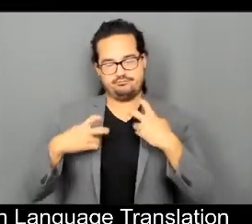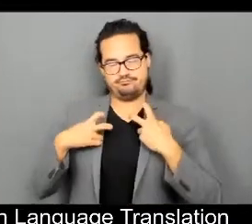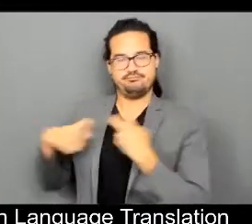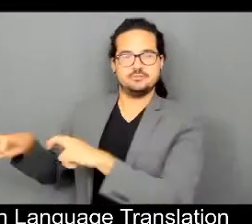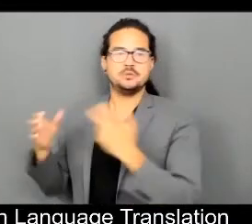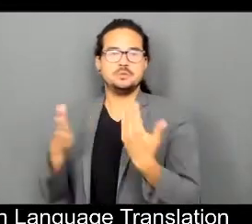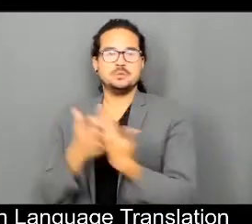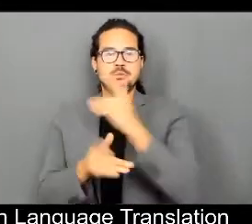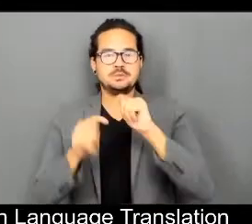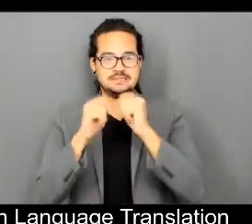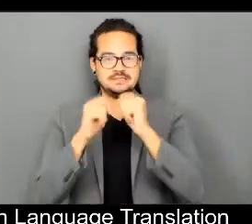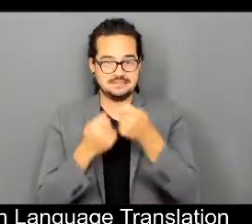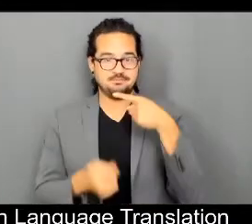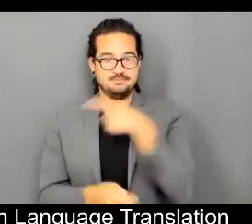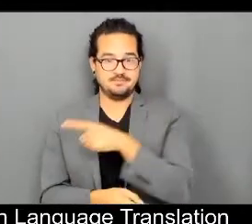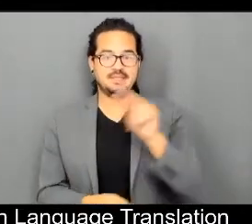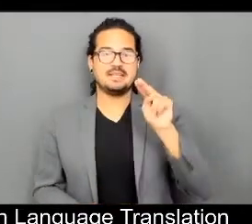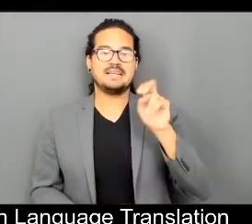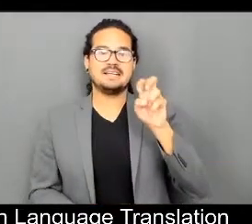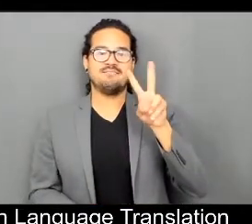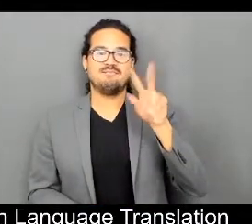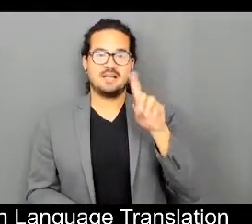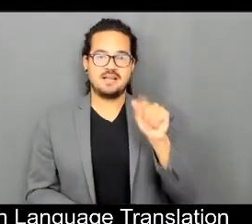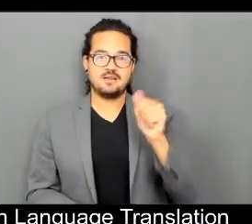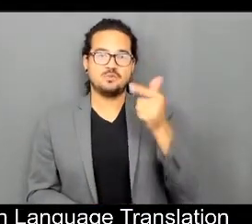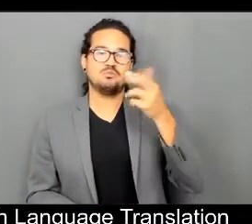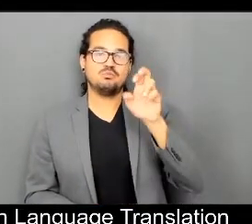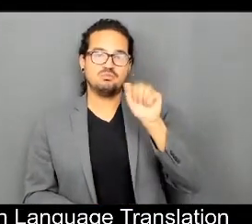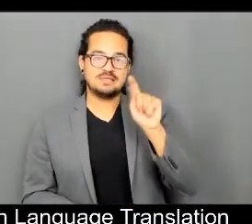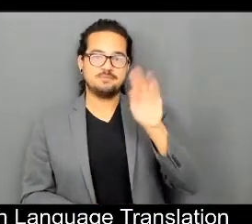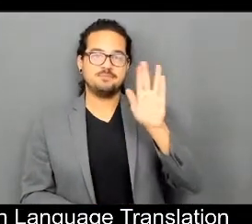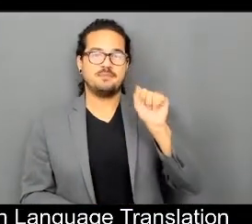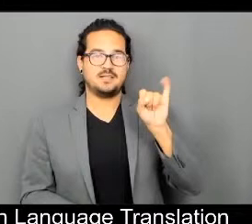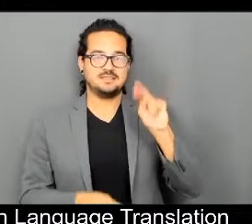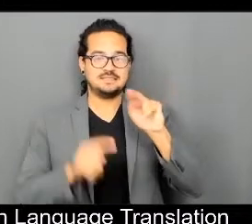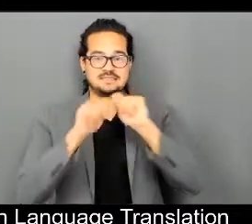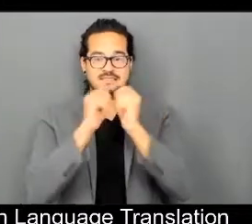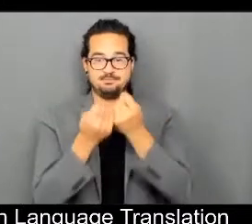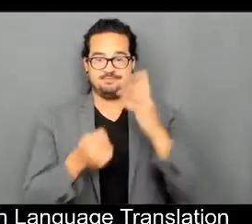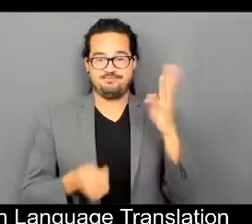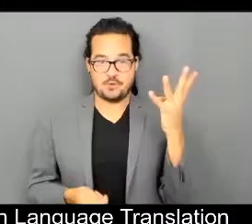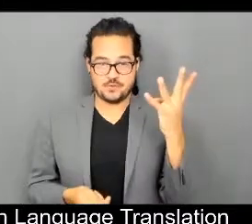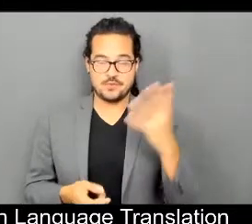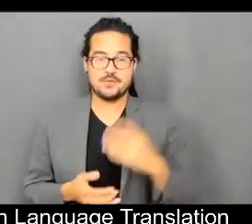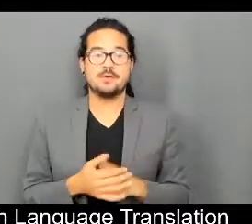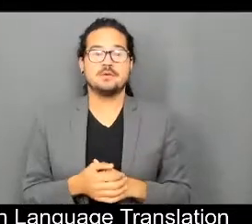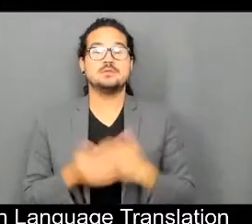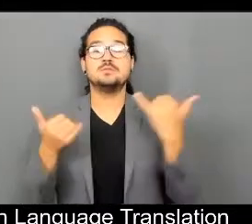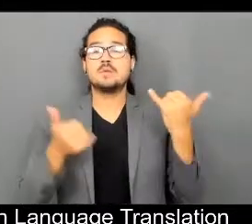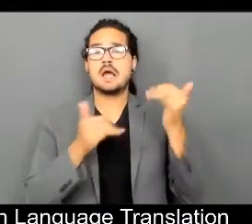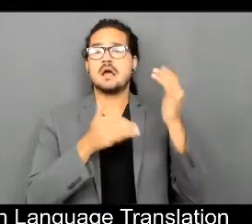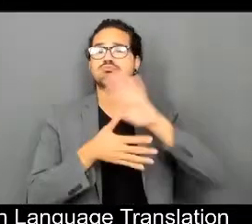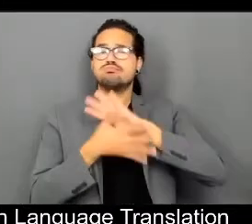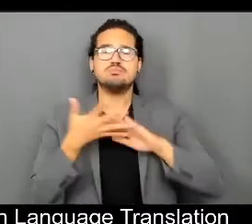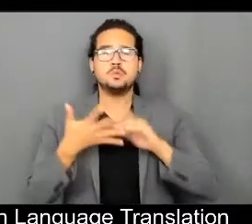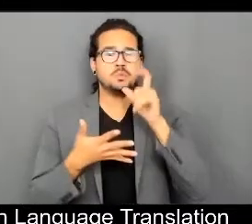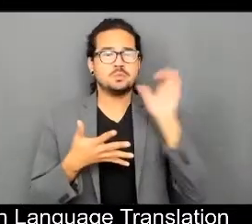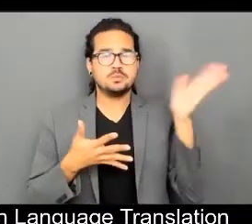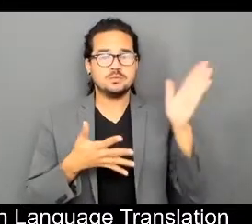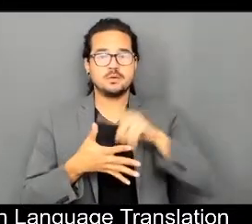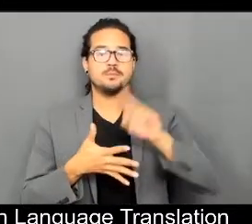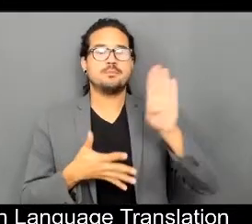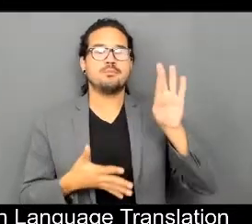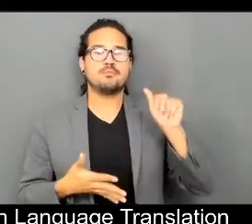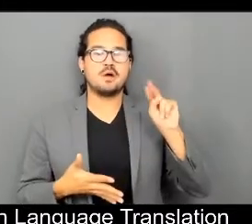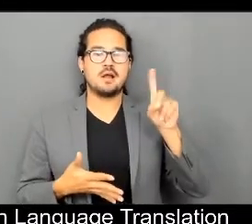have on the lineup is Brandon Chakowski to give you an update on the fire. We have our incident command,